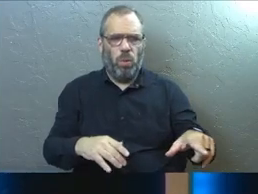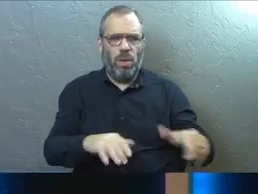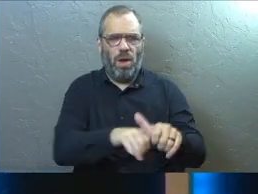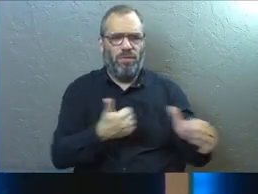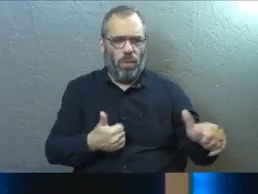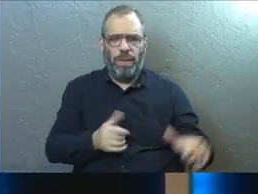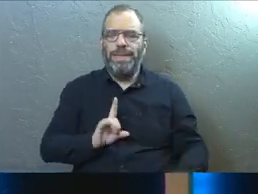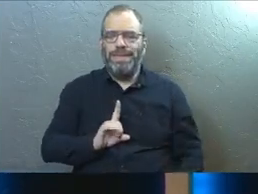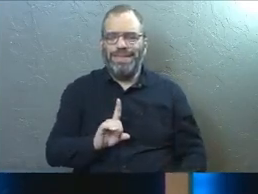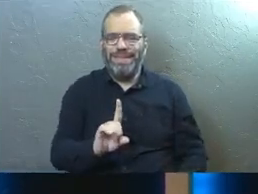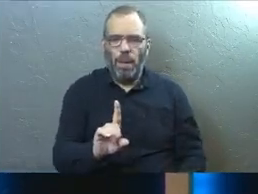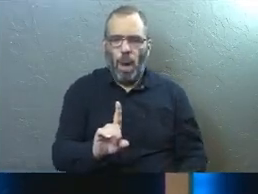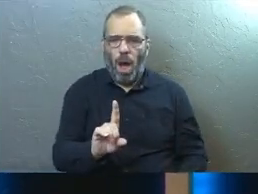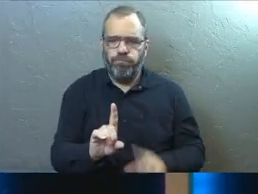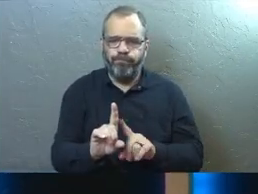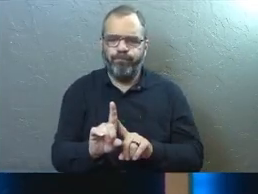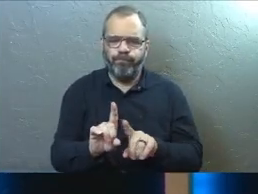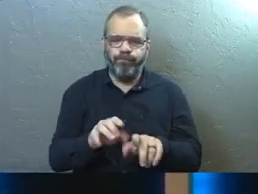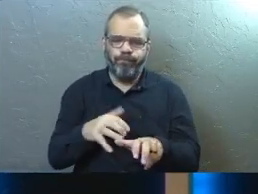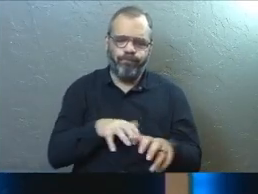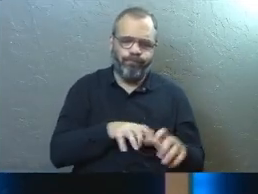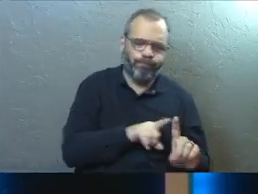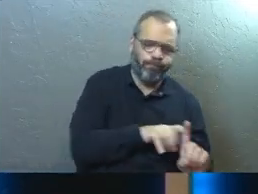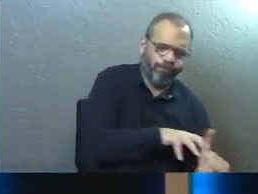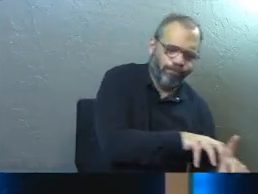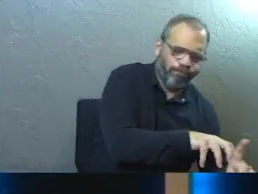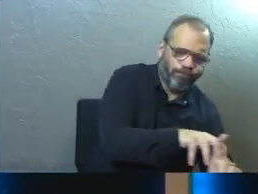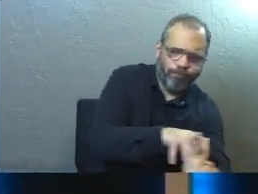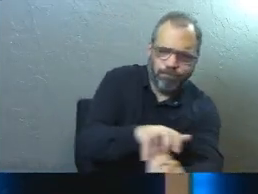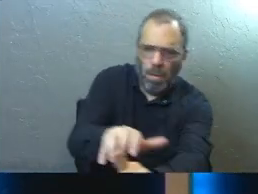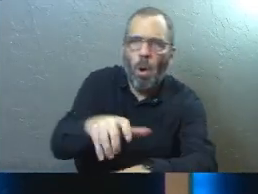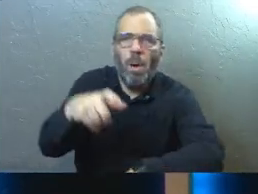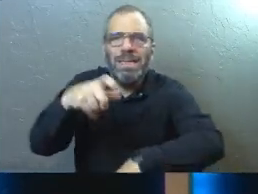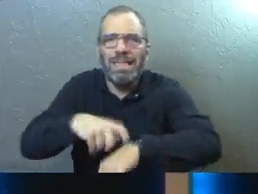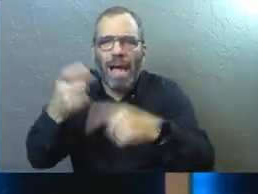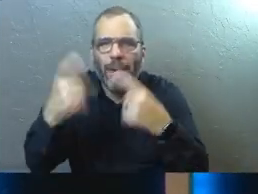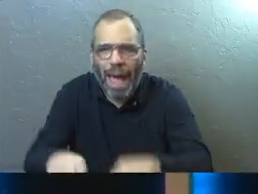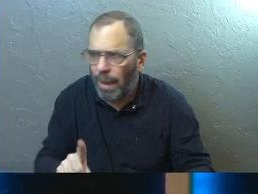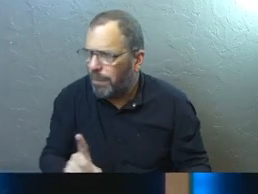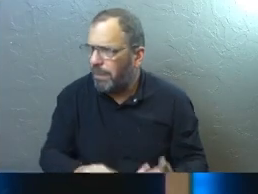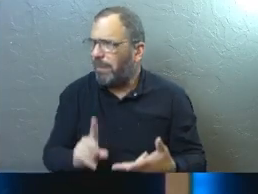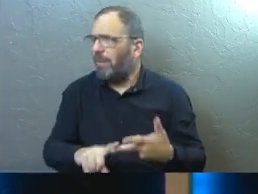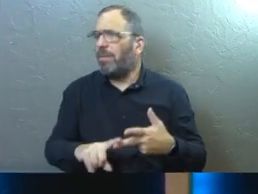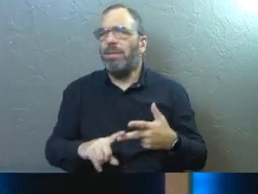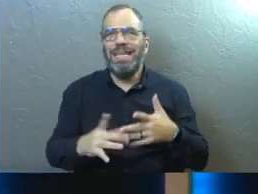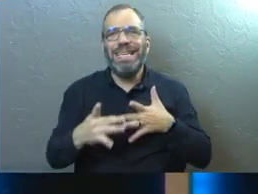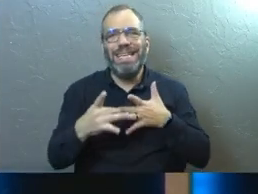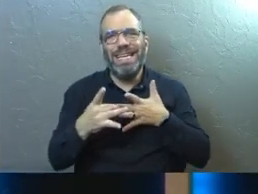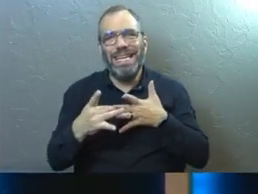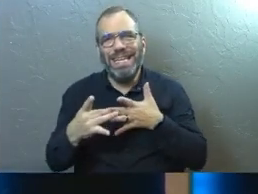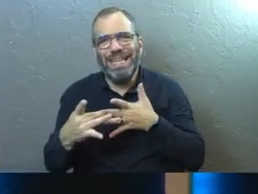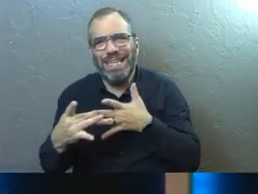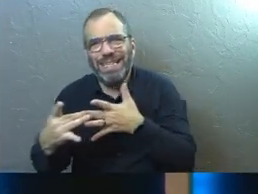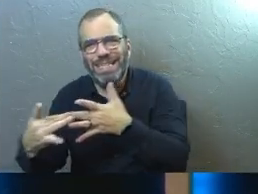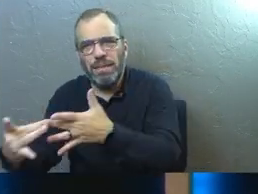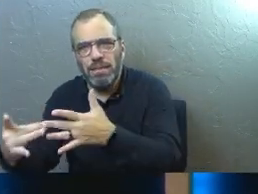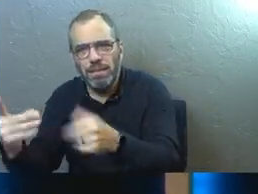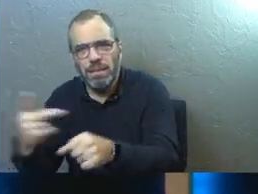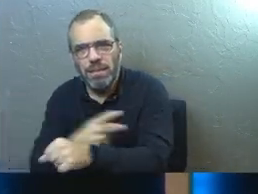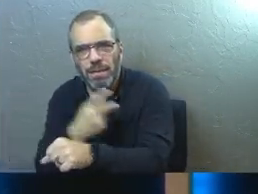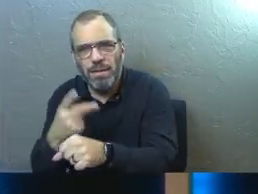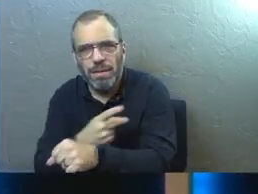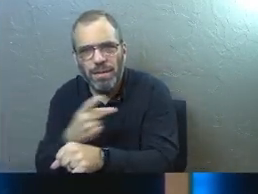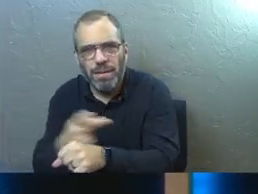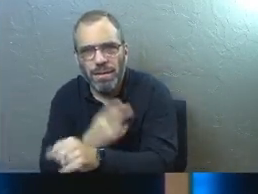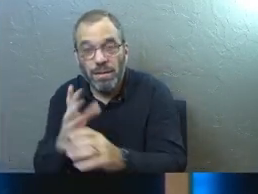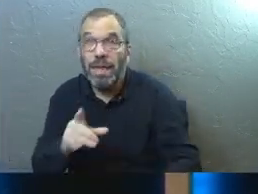avoid along the way. He knows when we need to leave. He knows what time things need to happen. The shepherd leads the sheep.